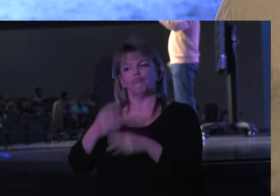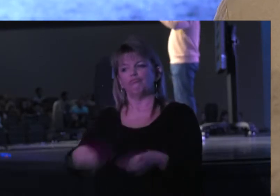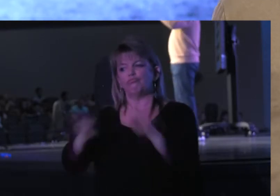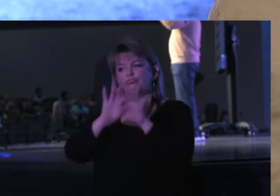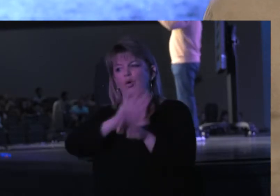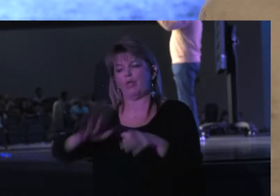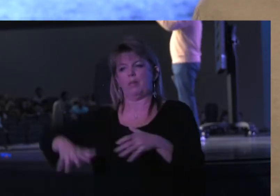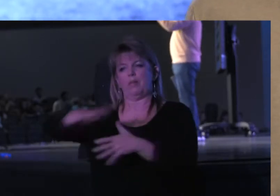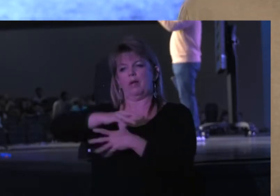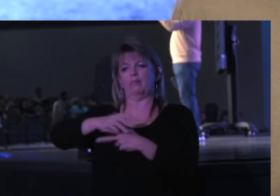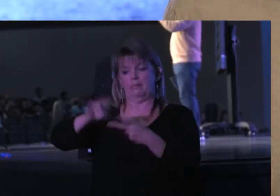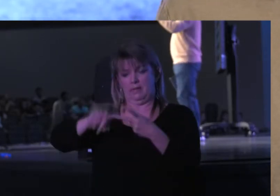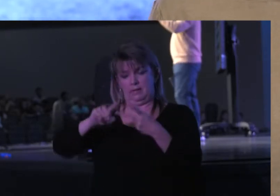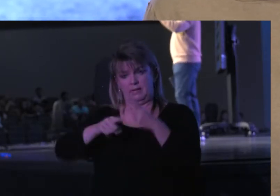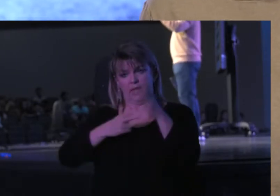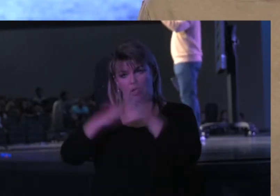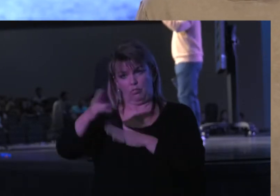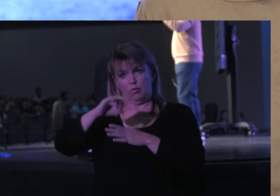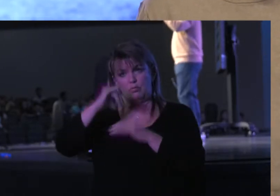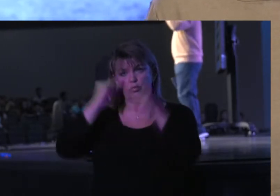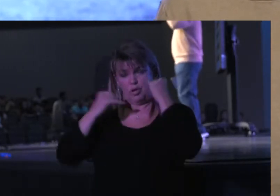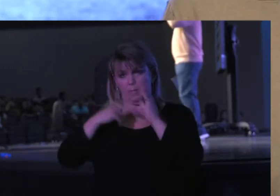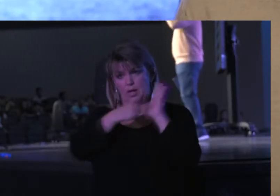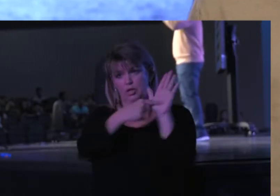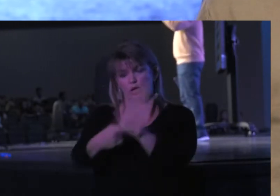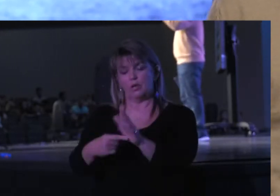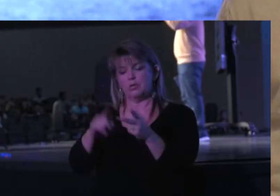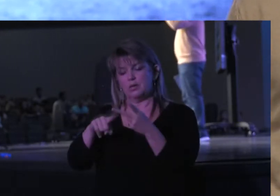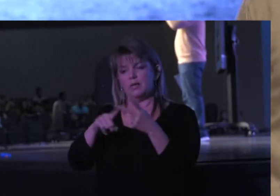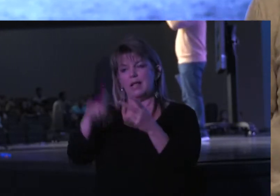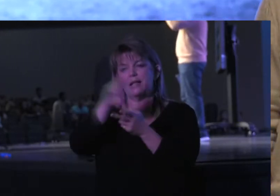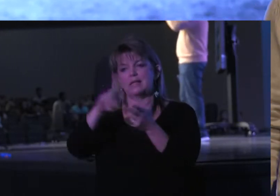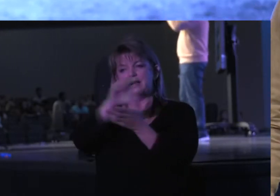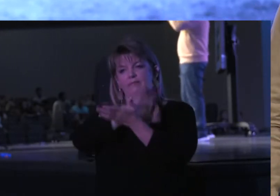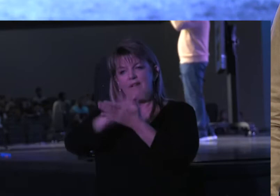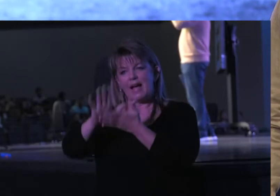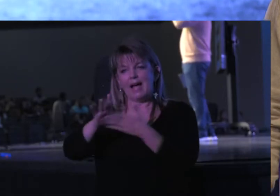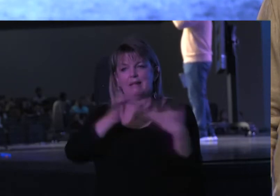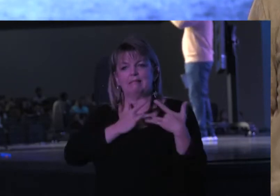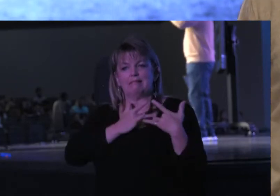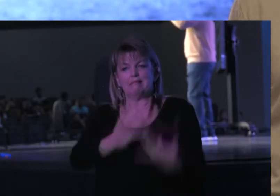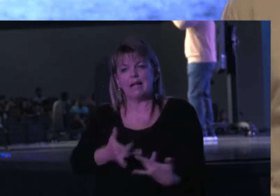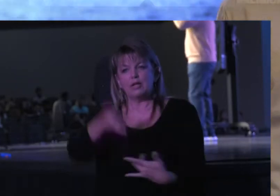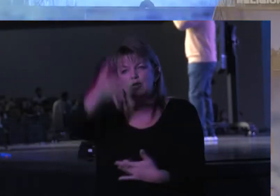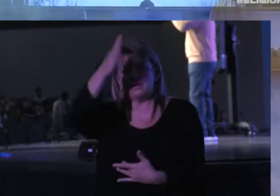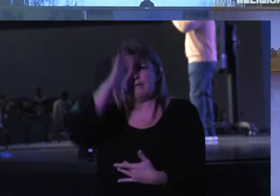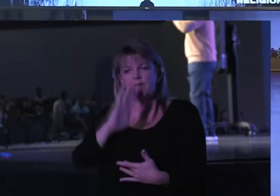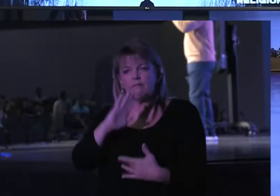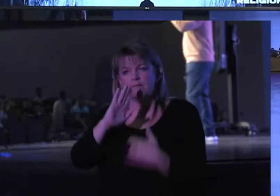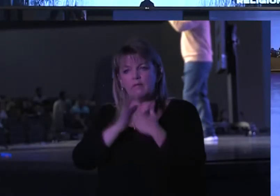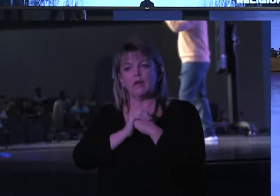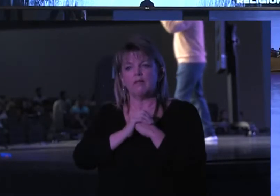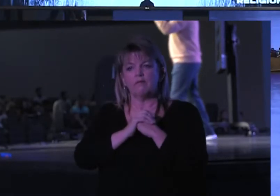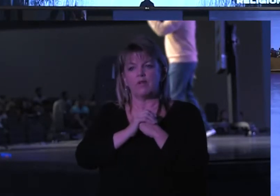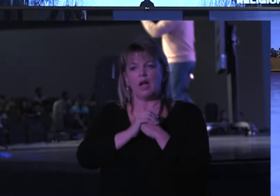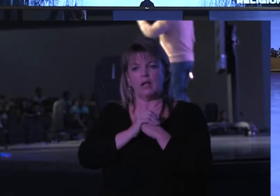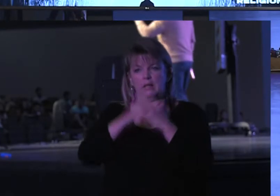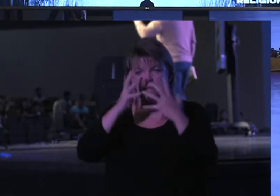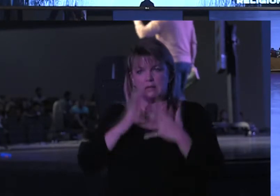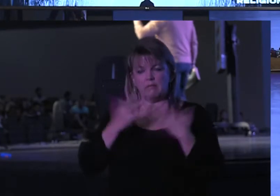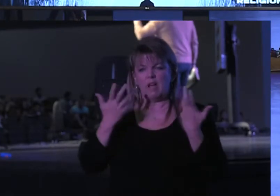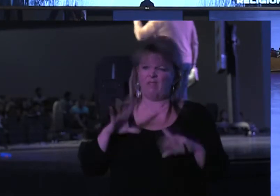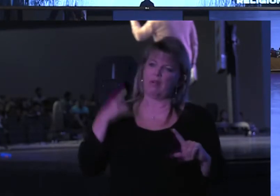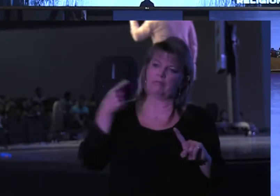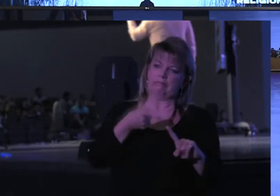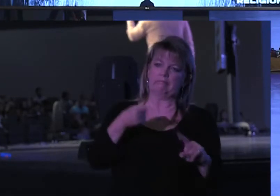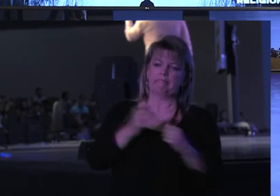that leads to the second truth Jeremiah shows us, the divine nature of godly sorrow. I've already alluded to